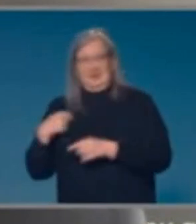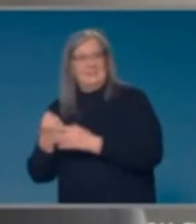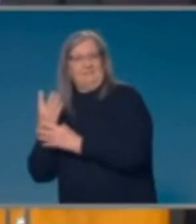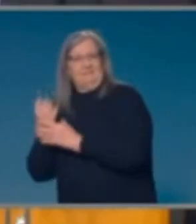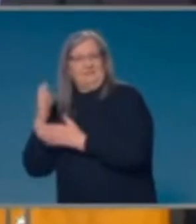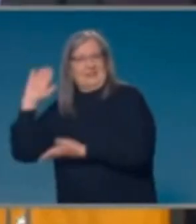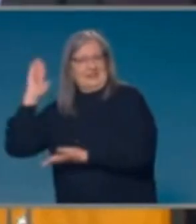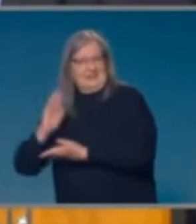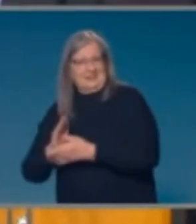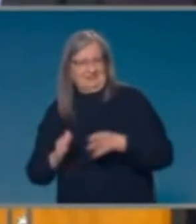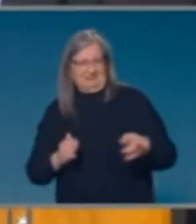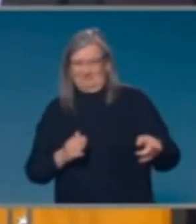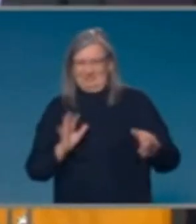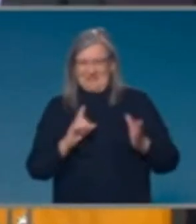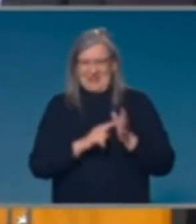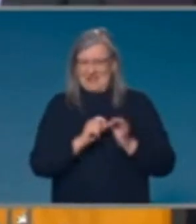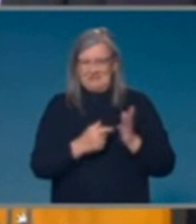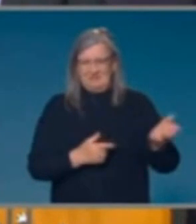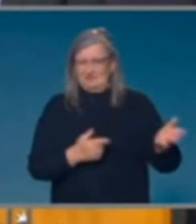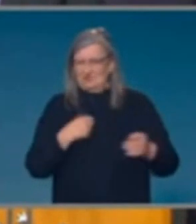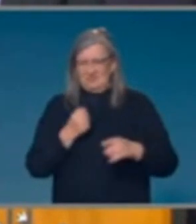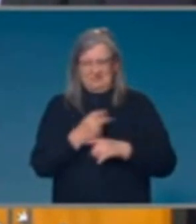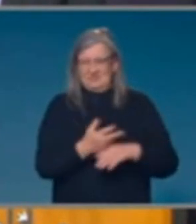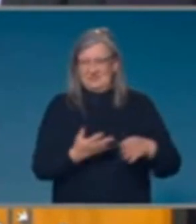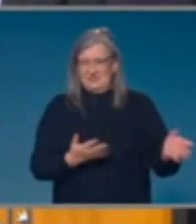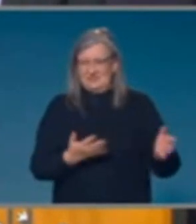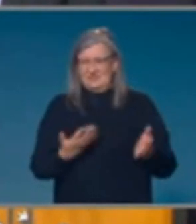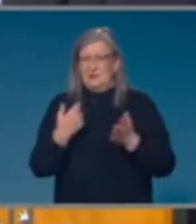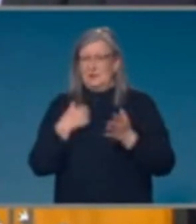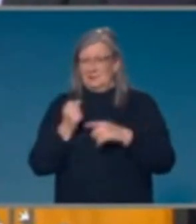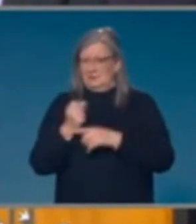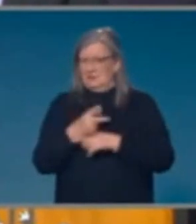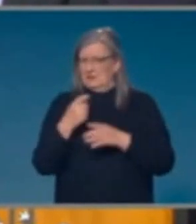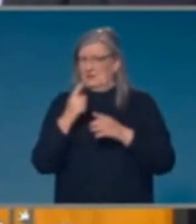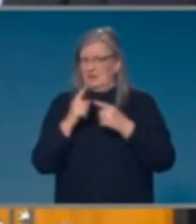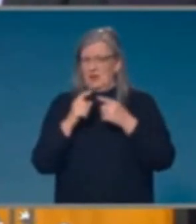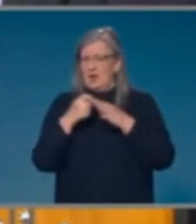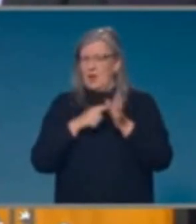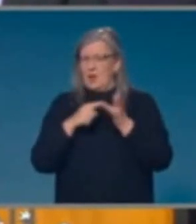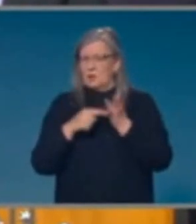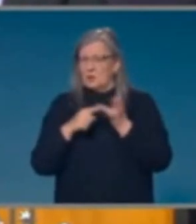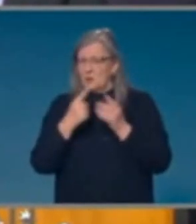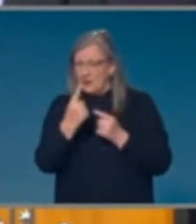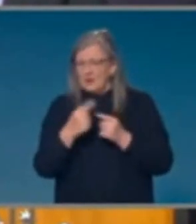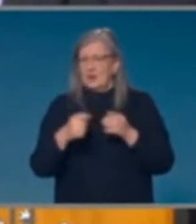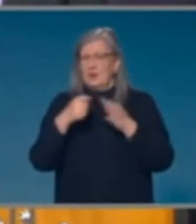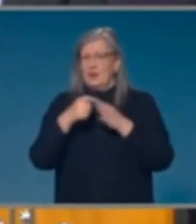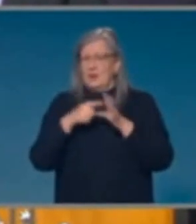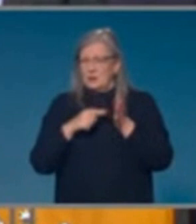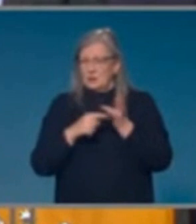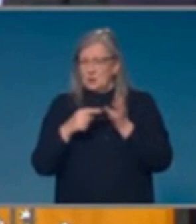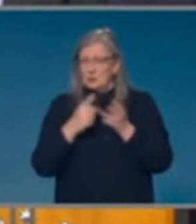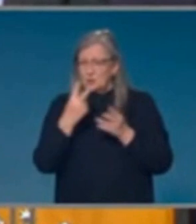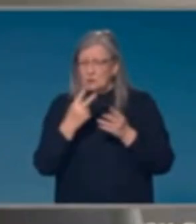met and beaten Kyoto 1, Kyoto 2 and Paris. And all of that contributes to a pathway